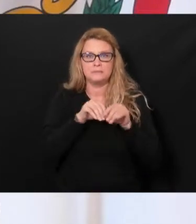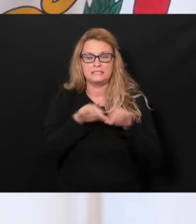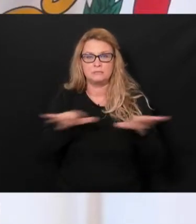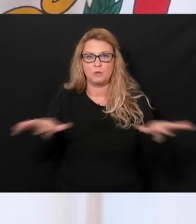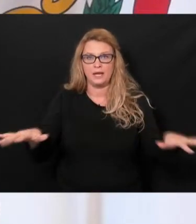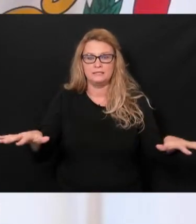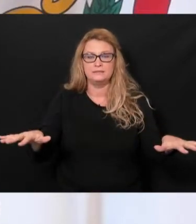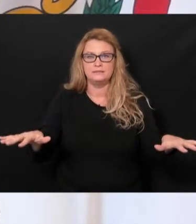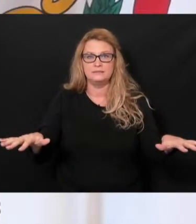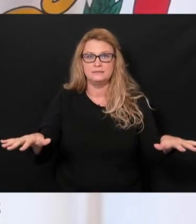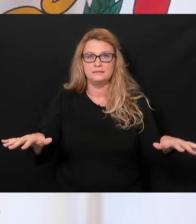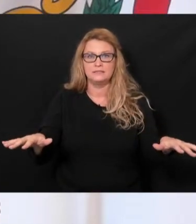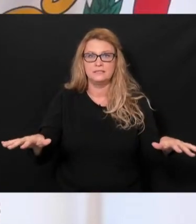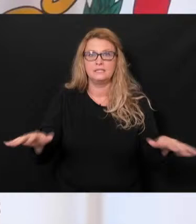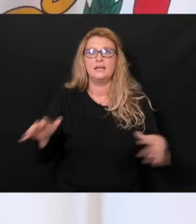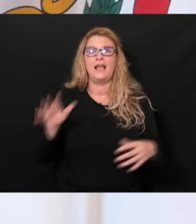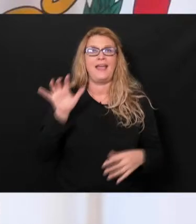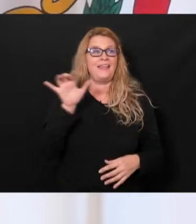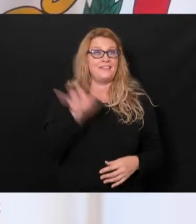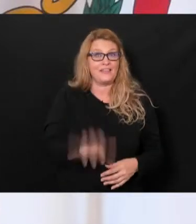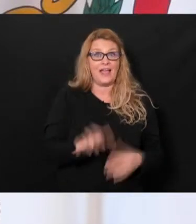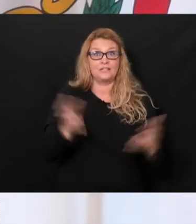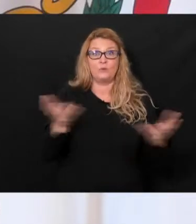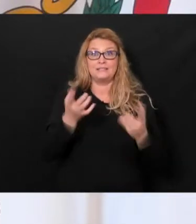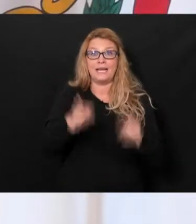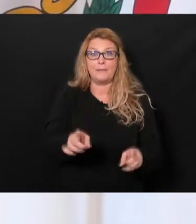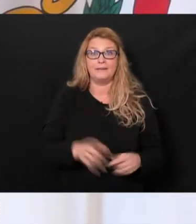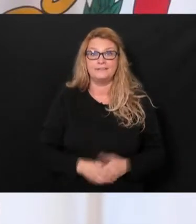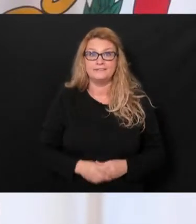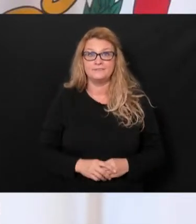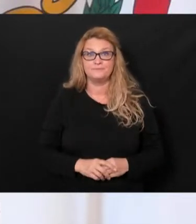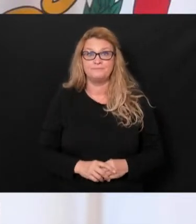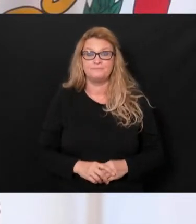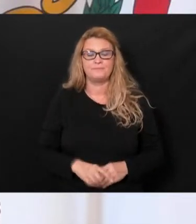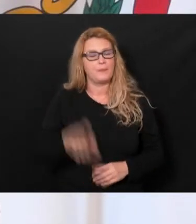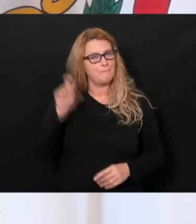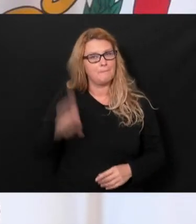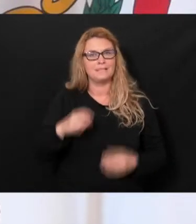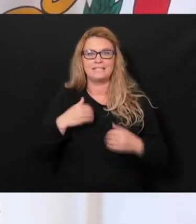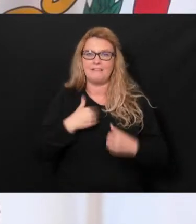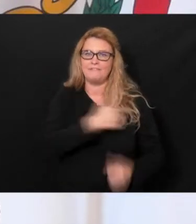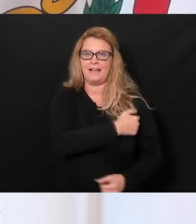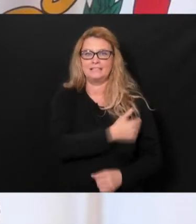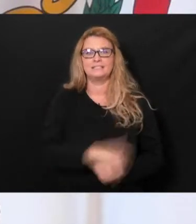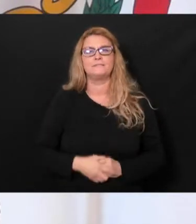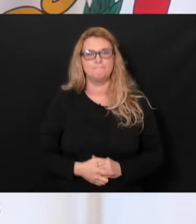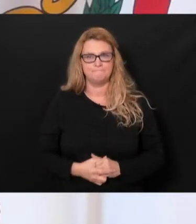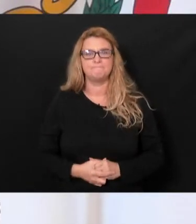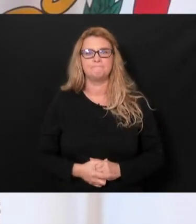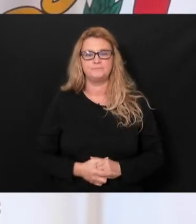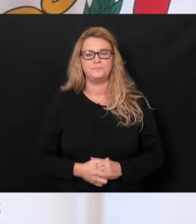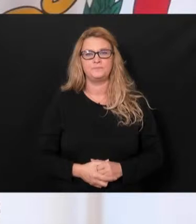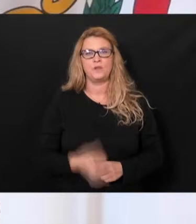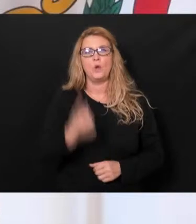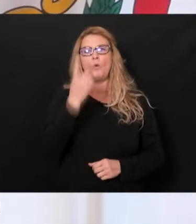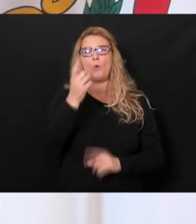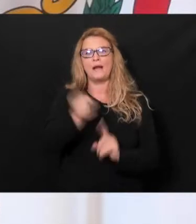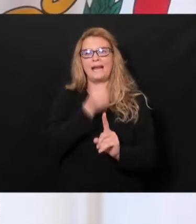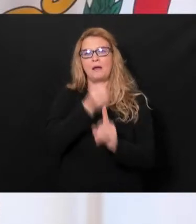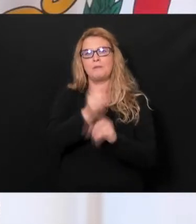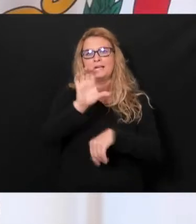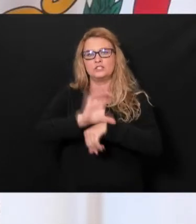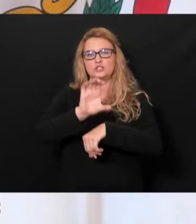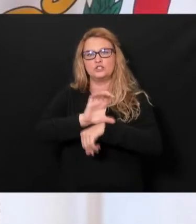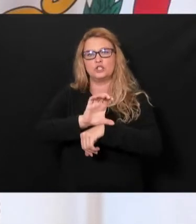That's absolutely what is going on. You've got to get your vaccine. We have 1 outbreak in our